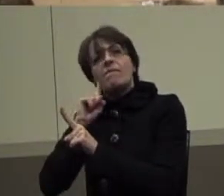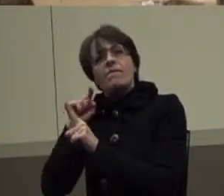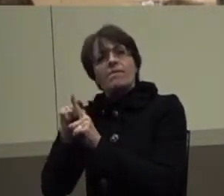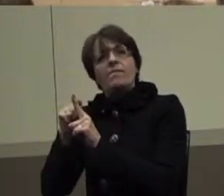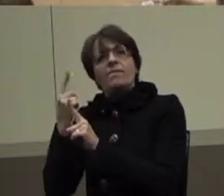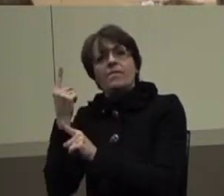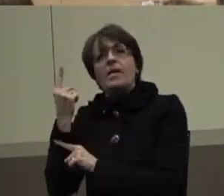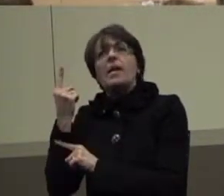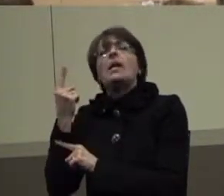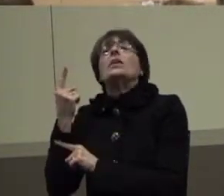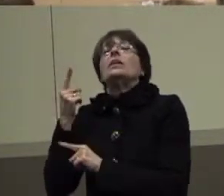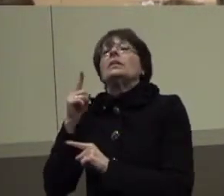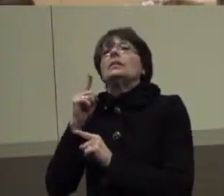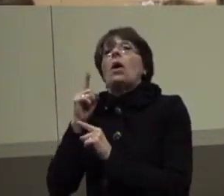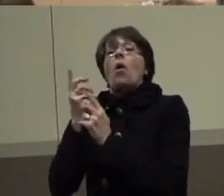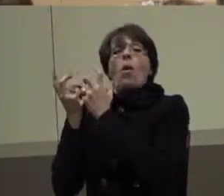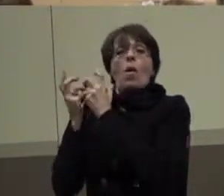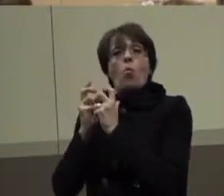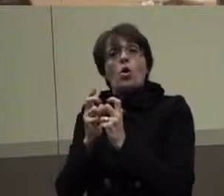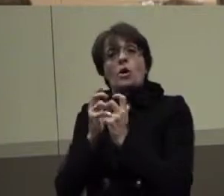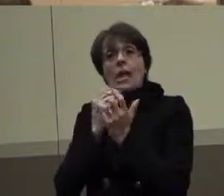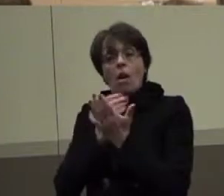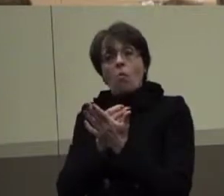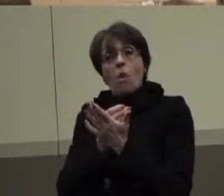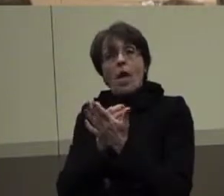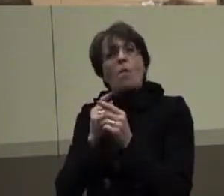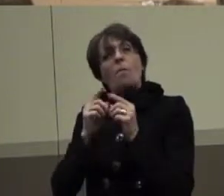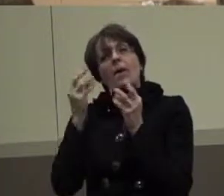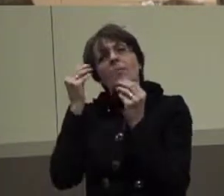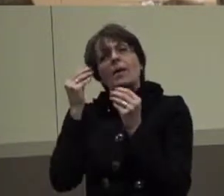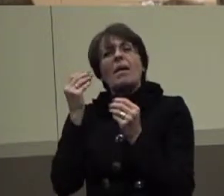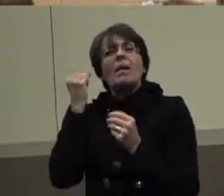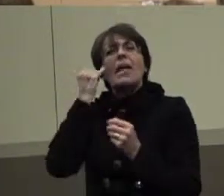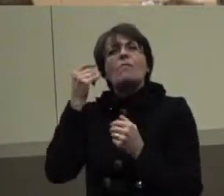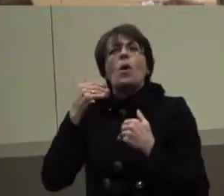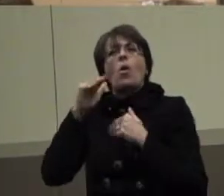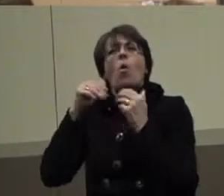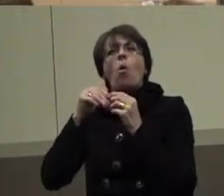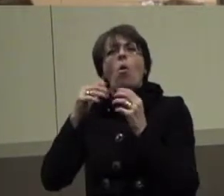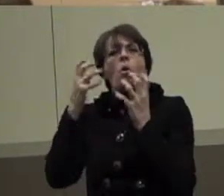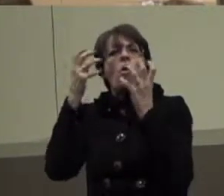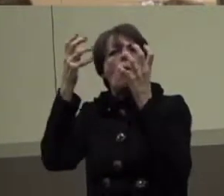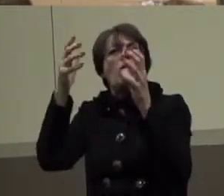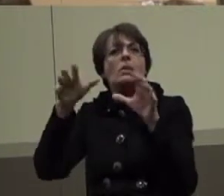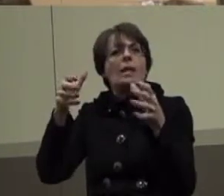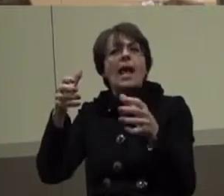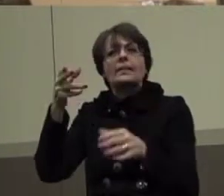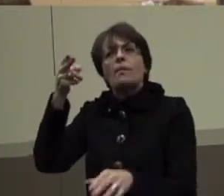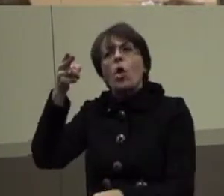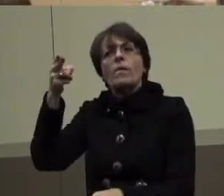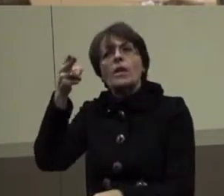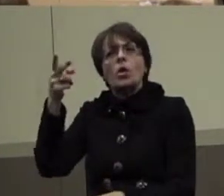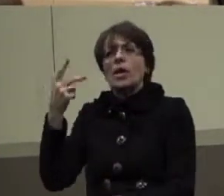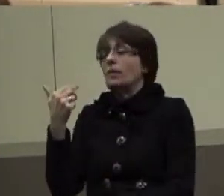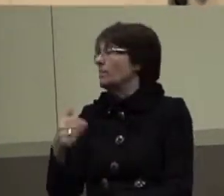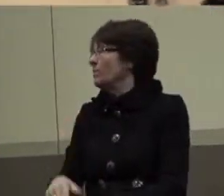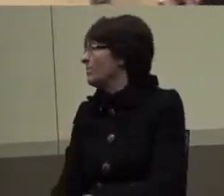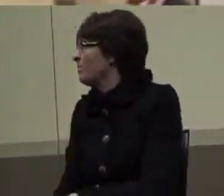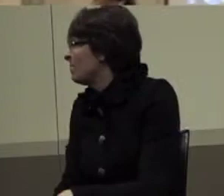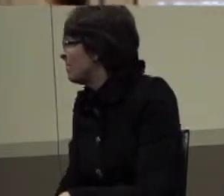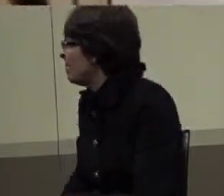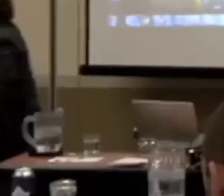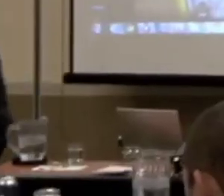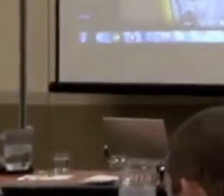worked out really well. But think about what if you had a whole class of hard of hearing or... Today we're going to learn about the slopes